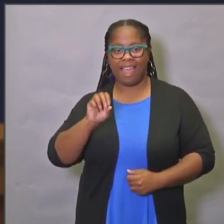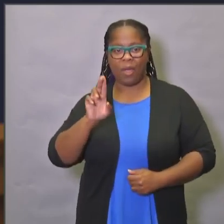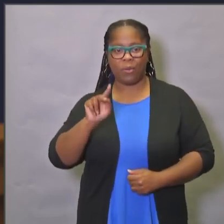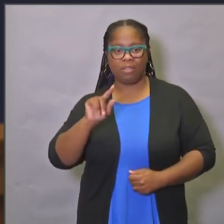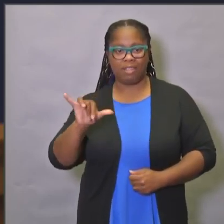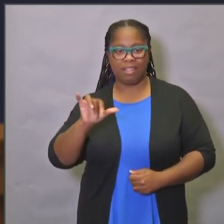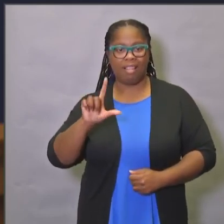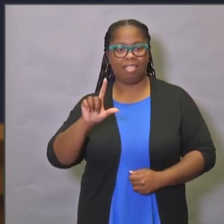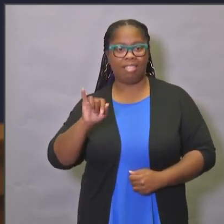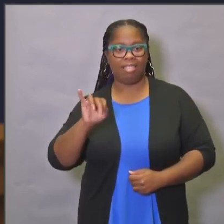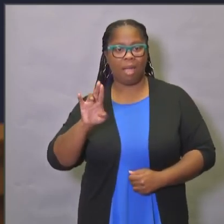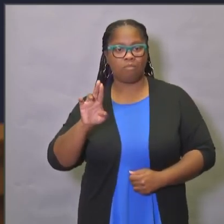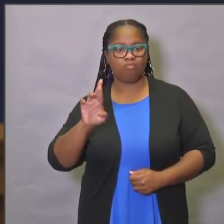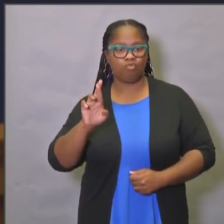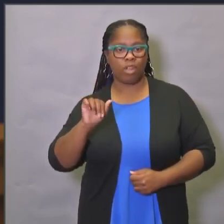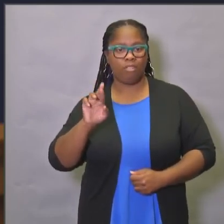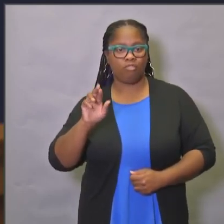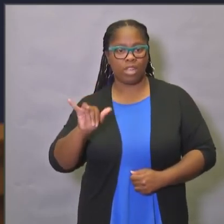lacountylibrary.org. Again,